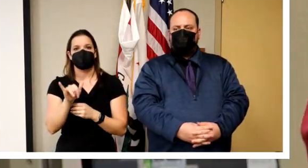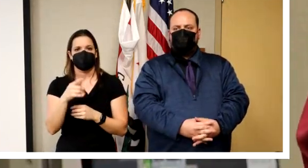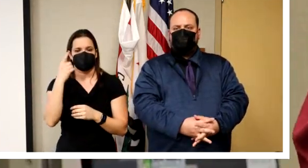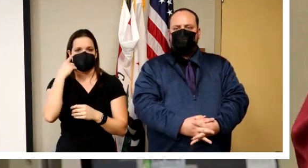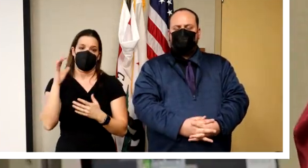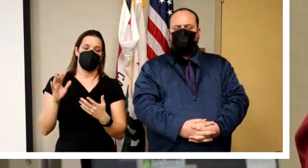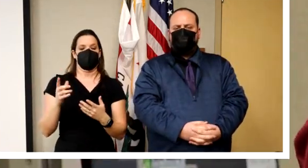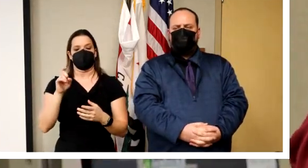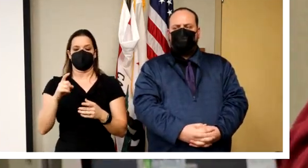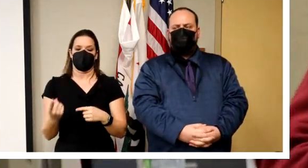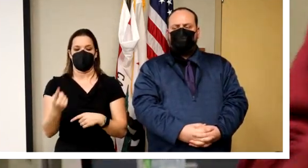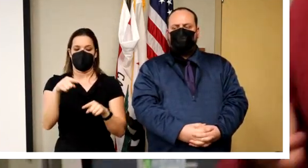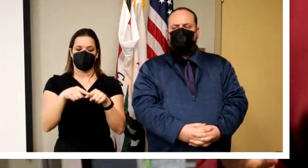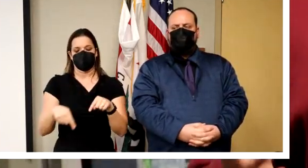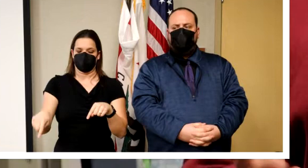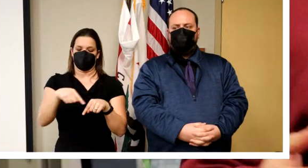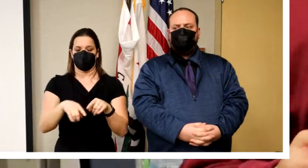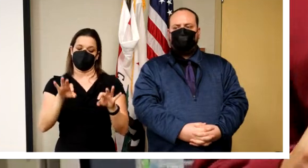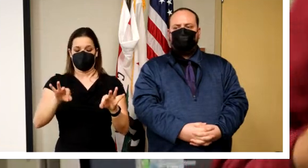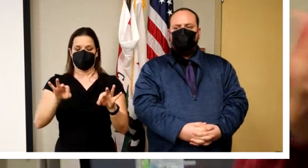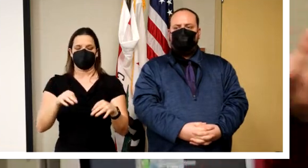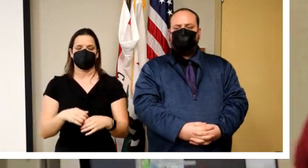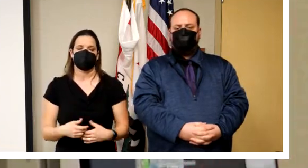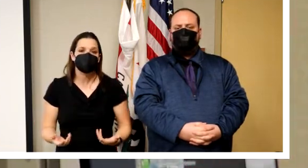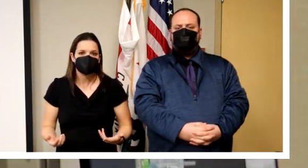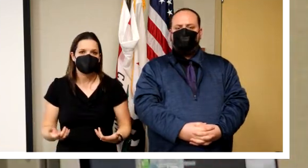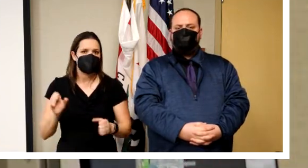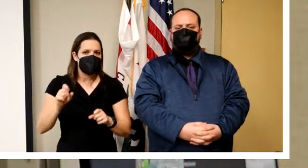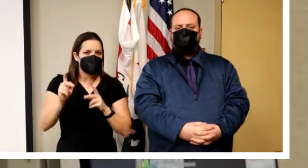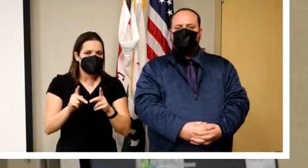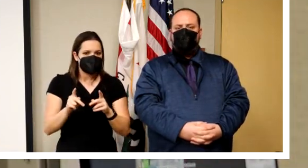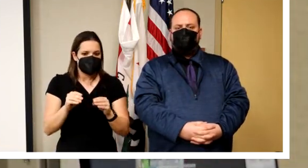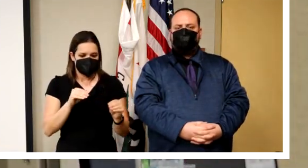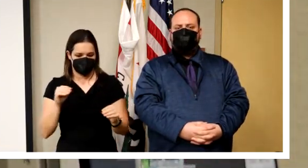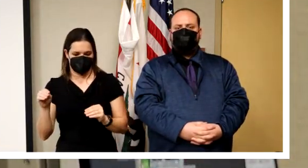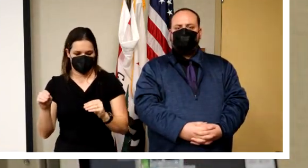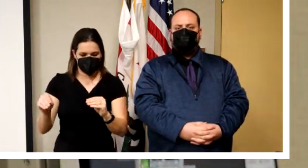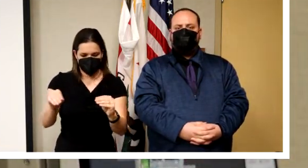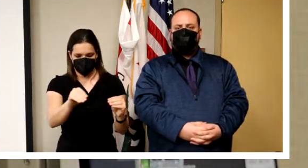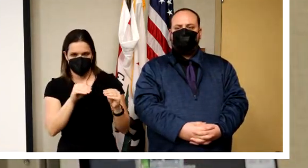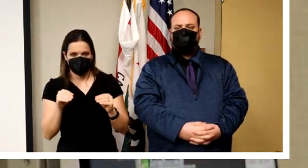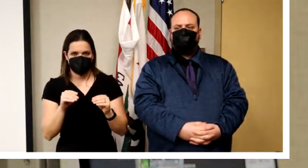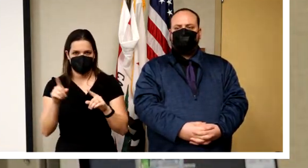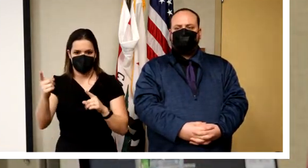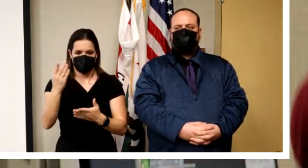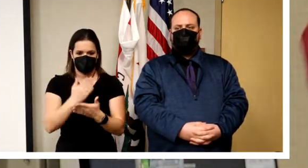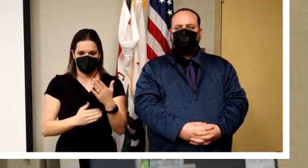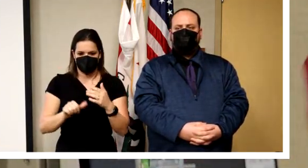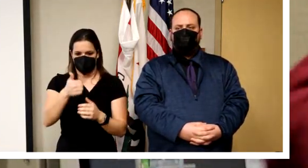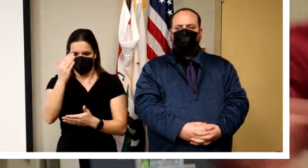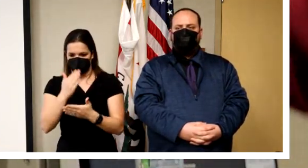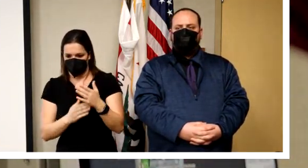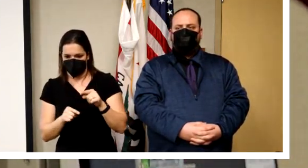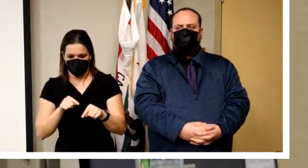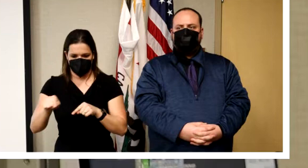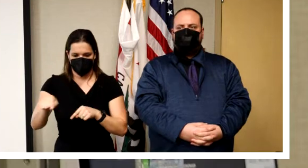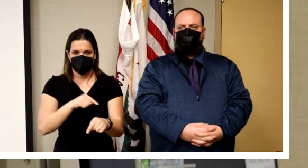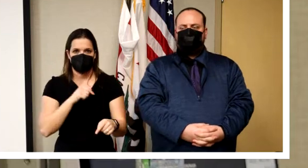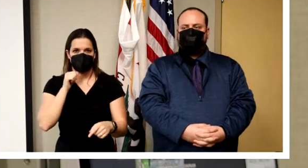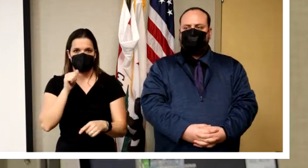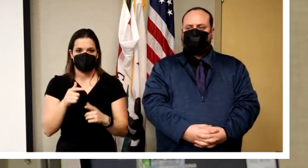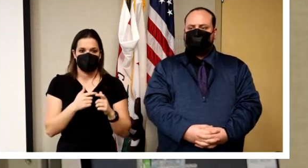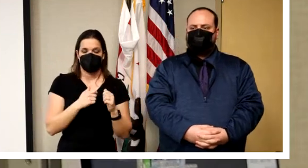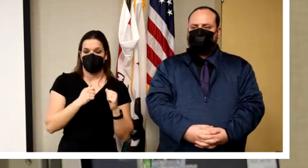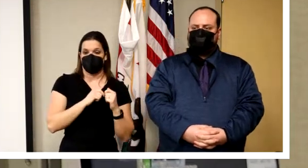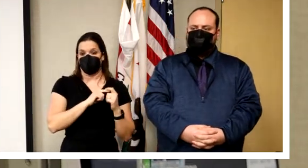it just needs to be one nice little circle, and that's all great. But can people move around to be able to get from one part to another? You don't run all the way a district